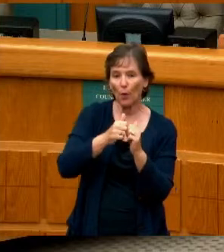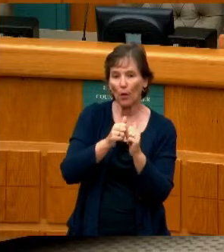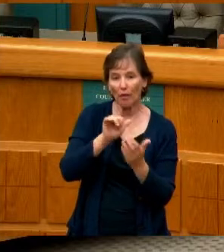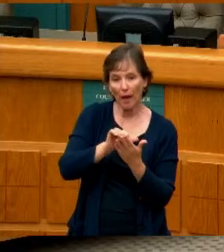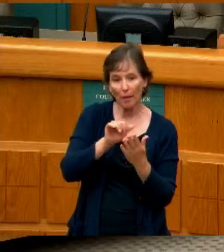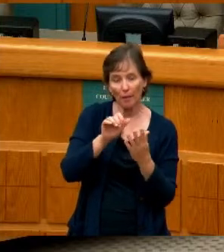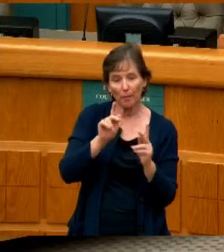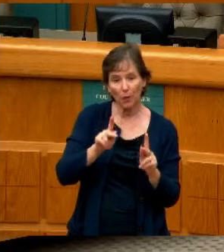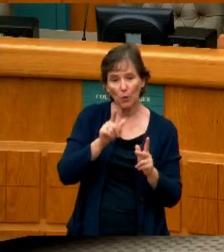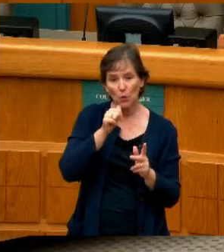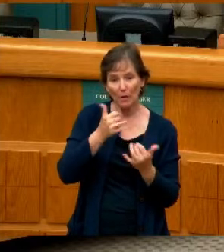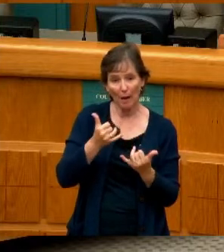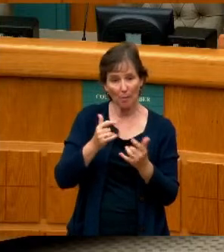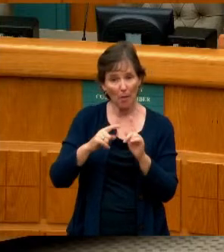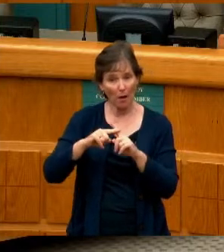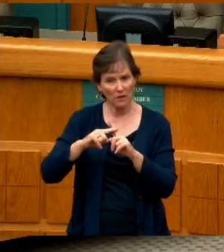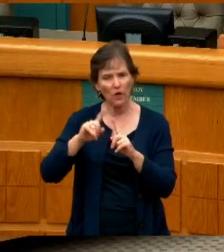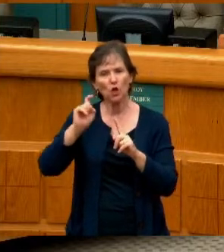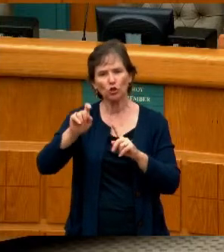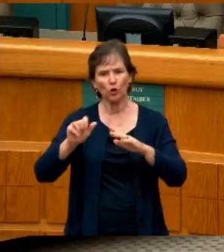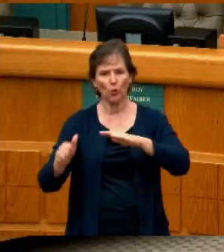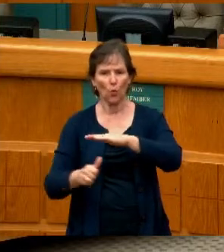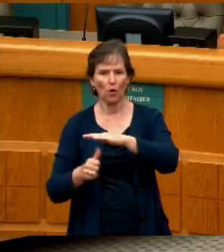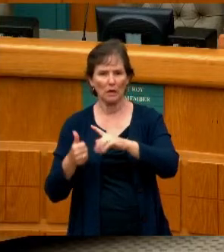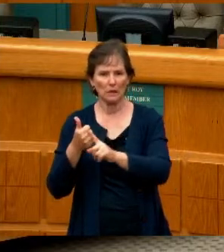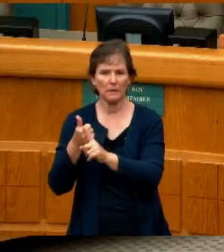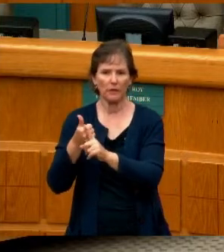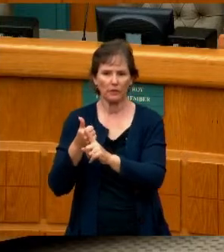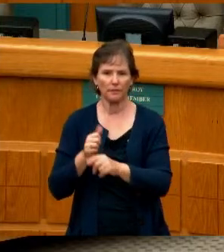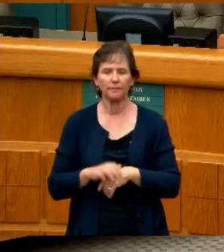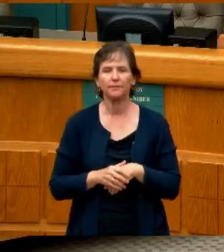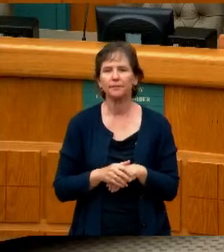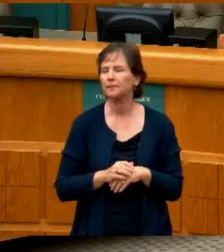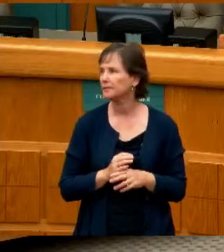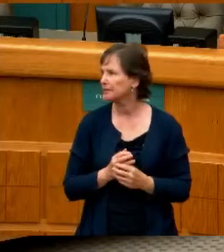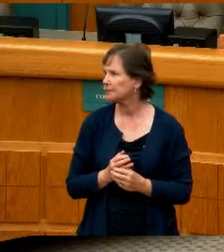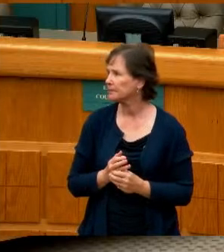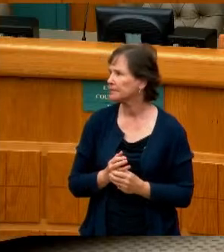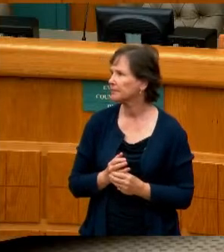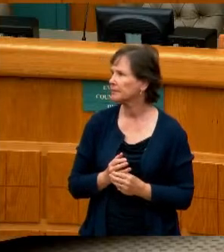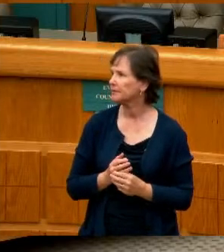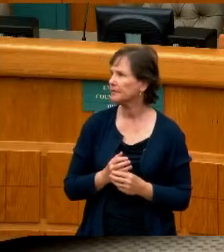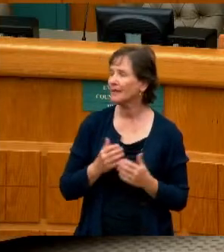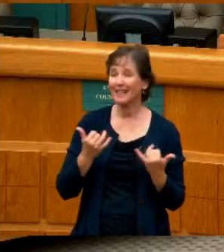have been exposed to them that should be in quarantine. Next slide.